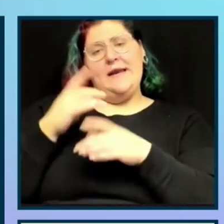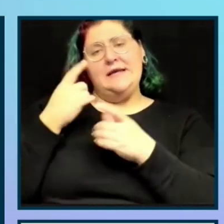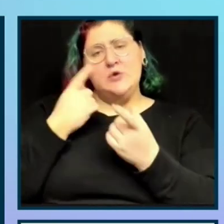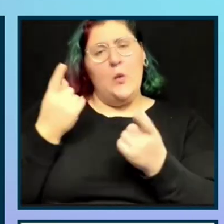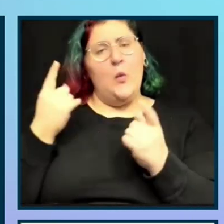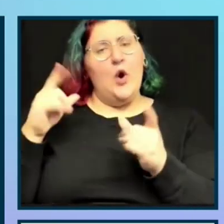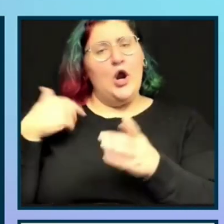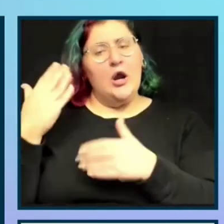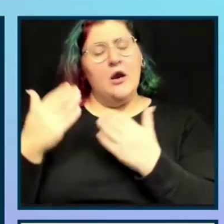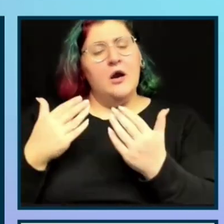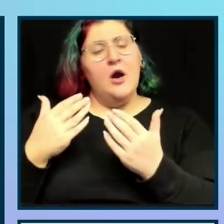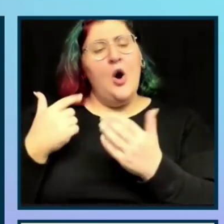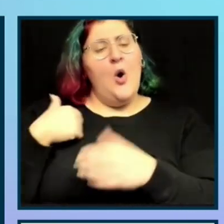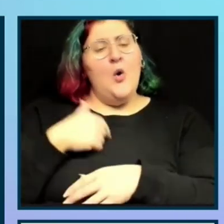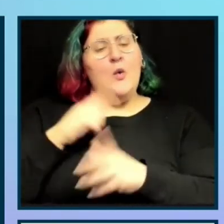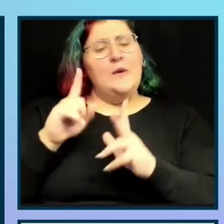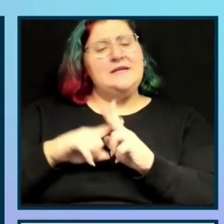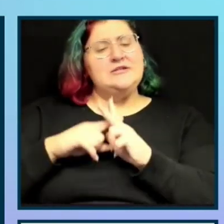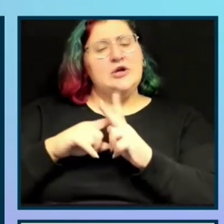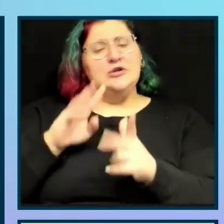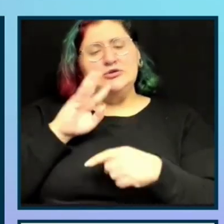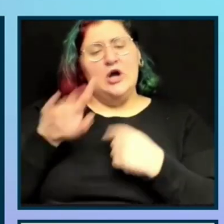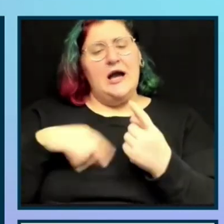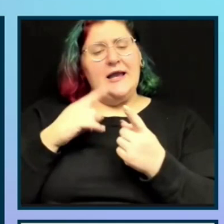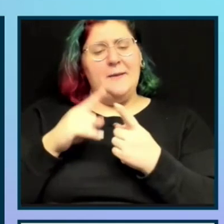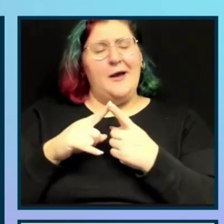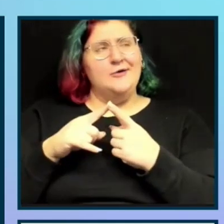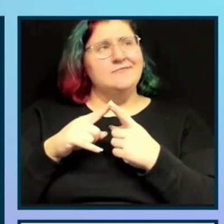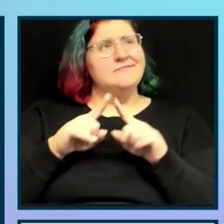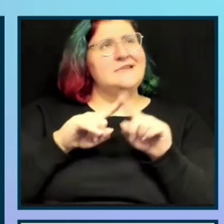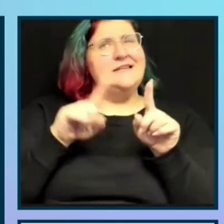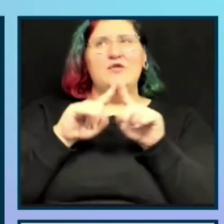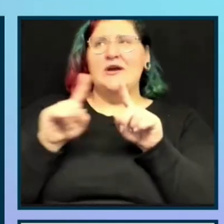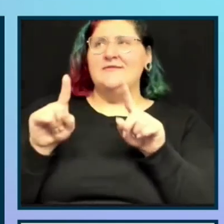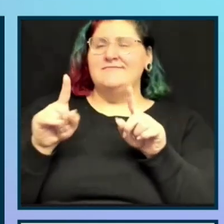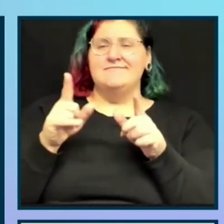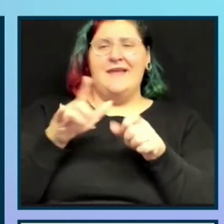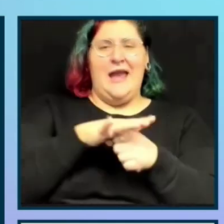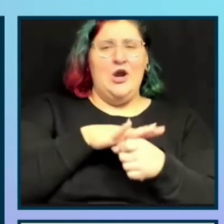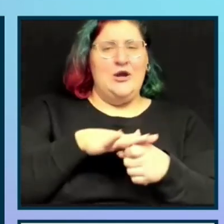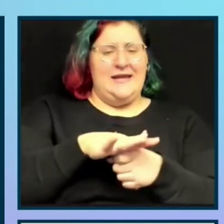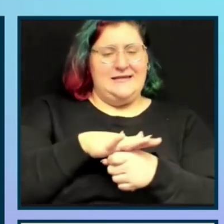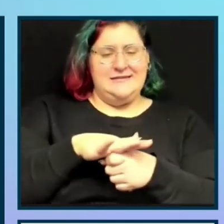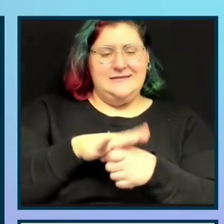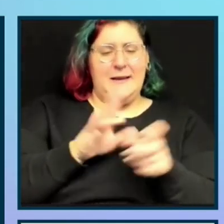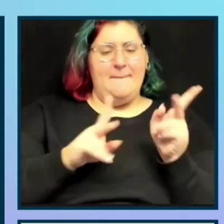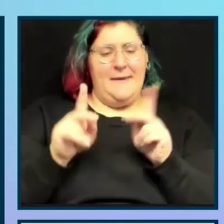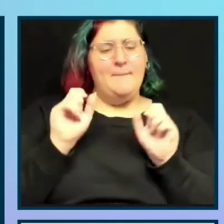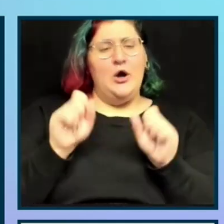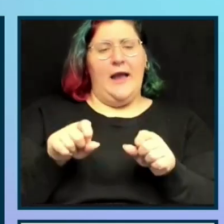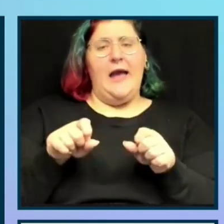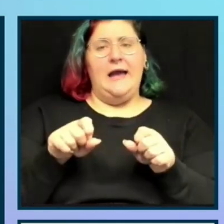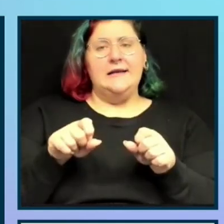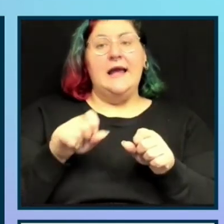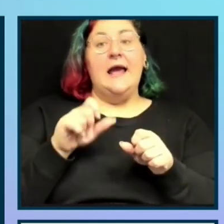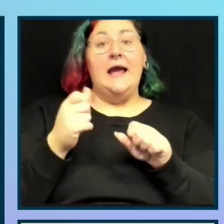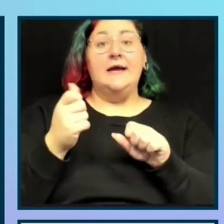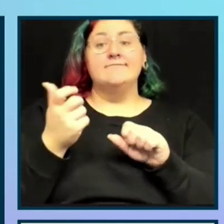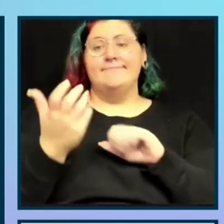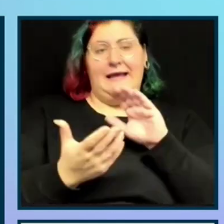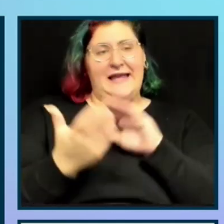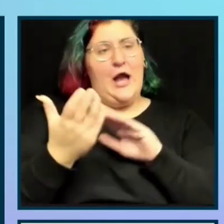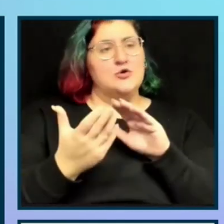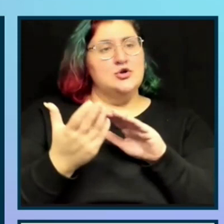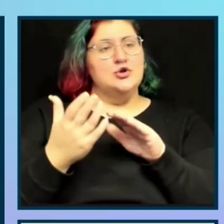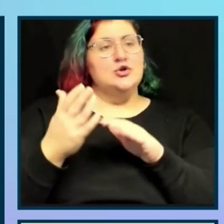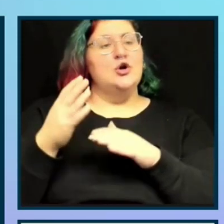separate zones where people can encounter trigger warnings. We boiled them down into the time, the